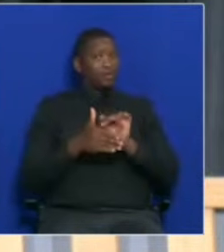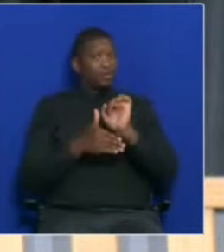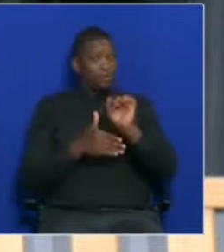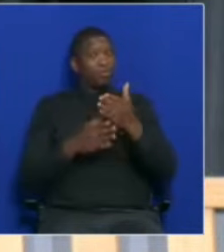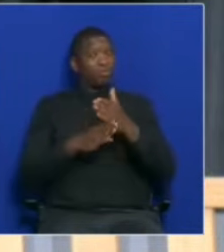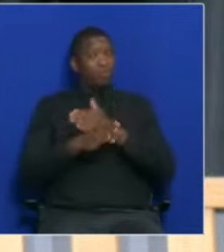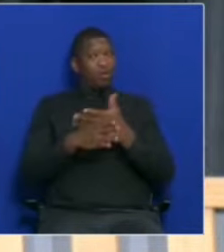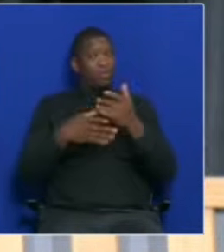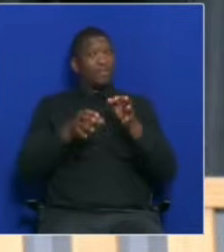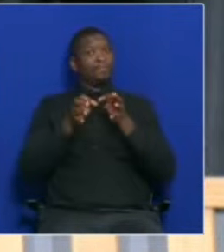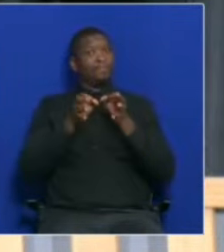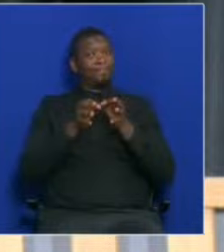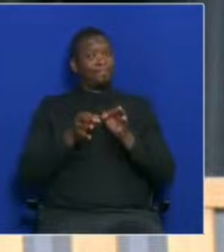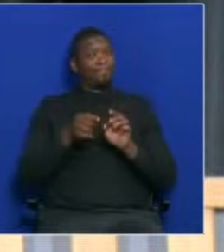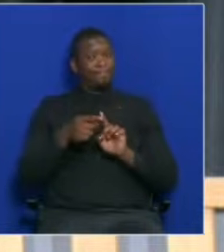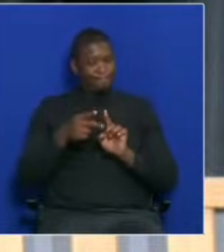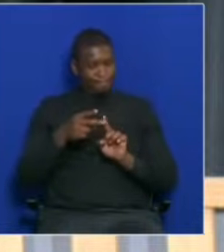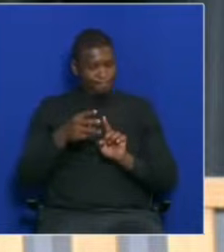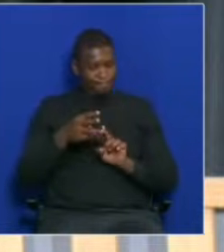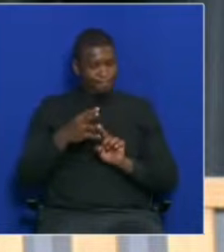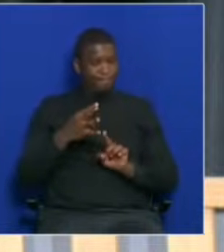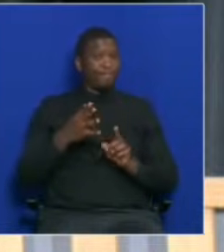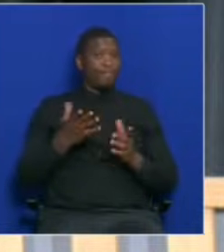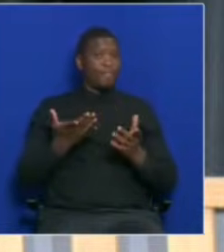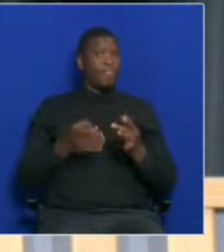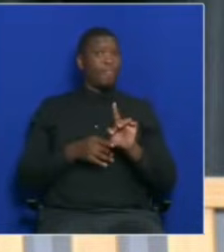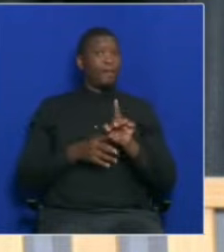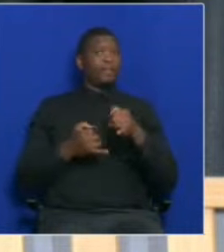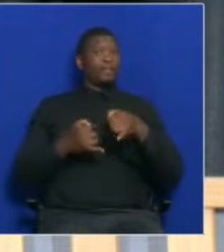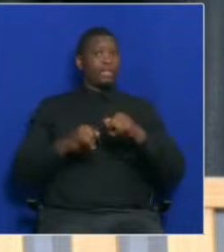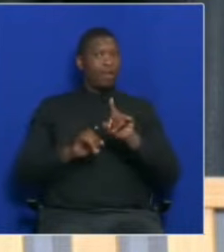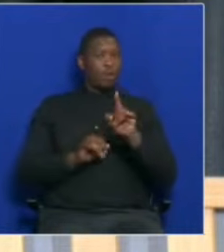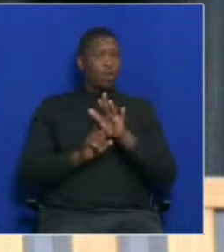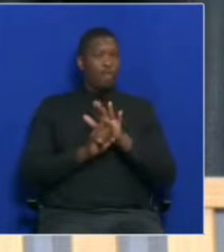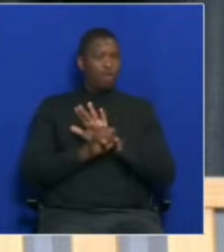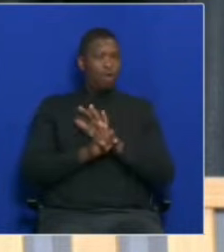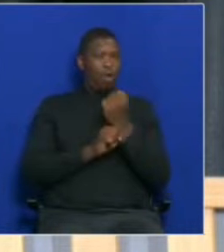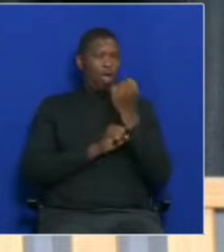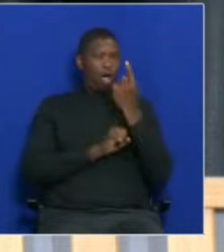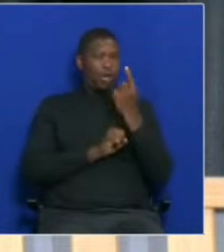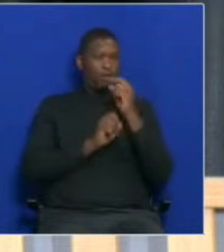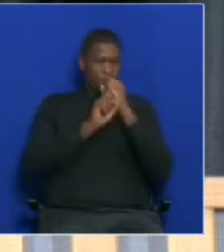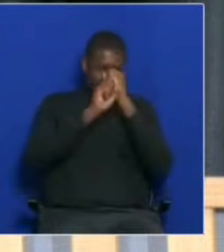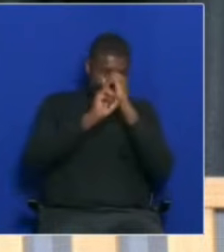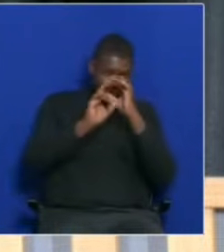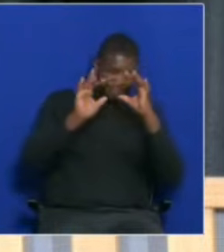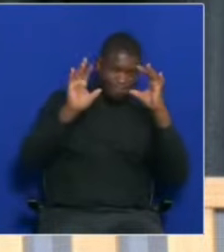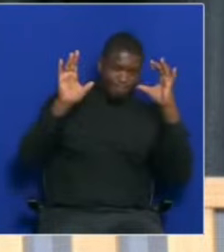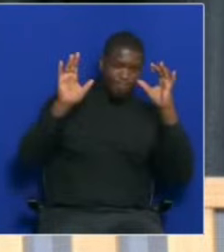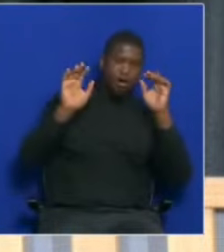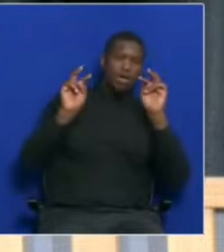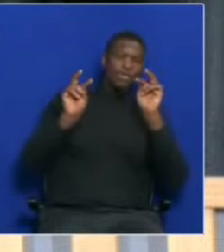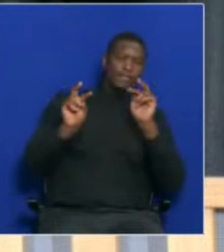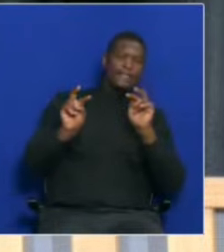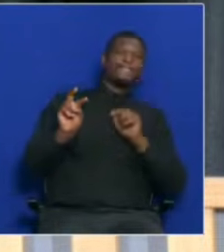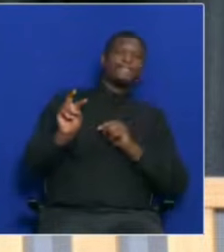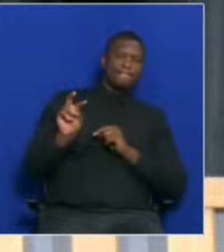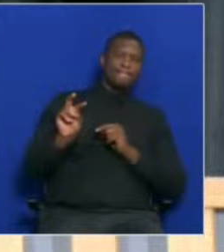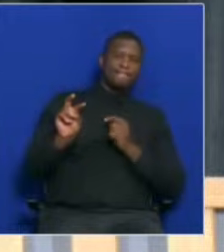other reason. But the picture that this creates is you must have been